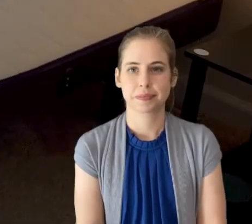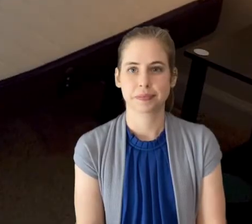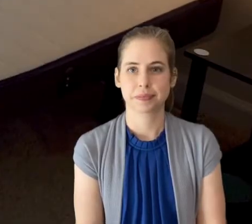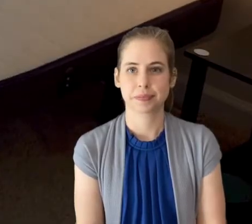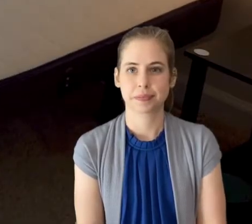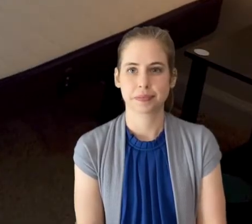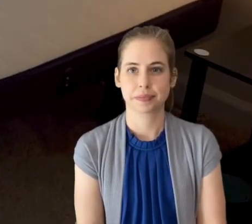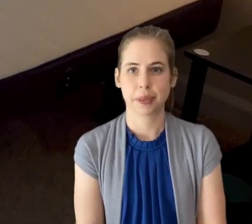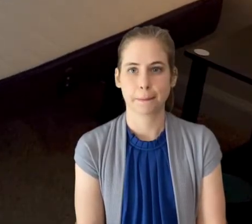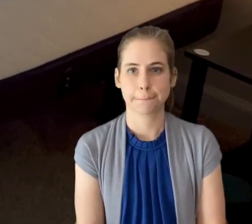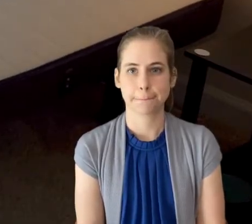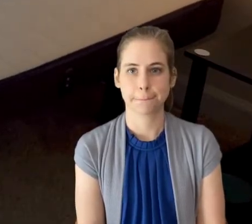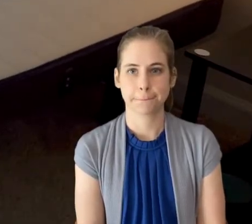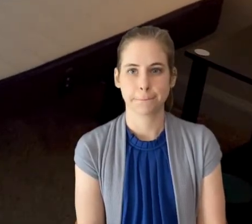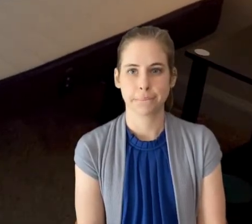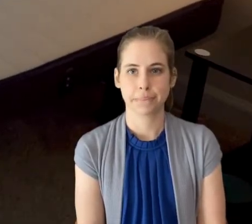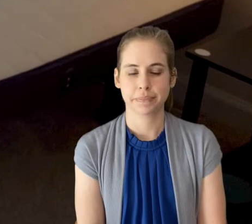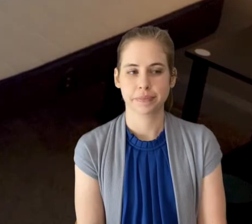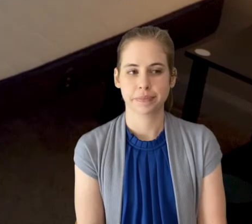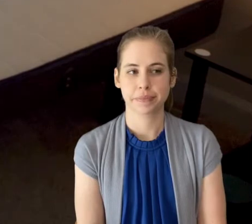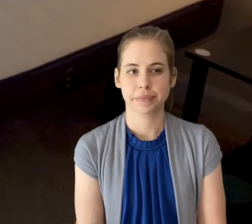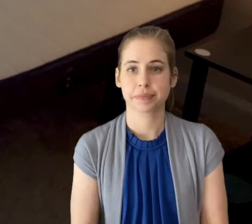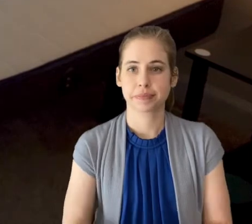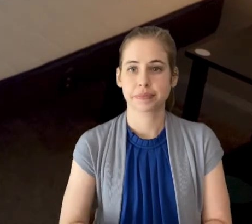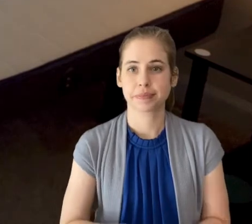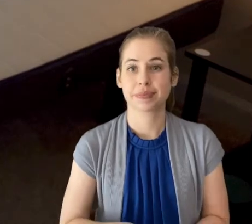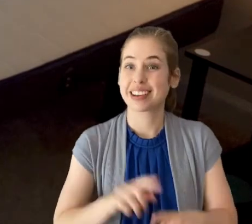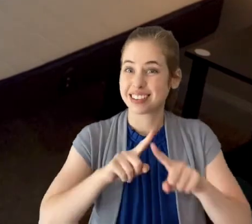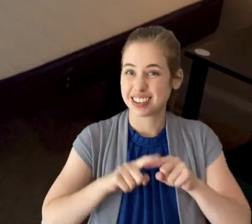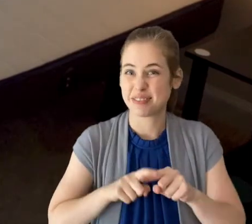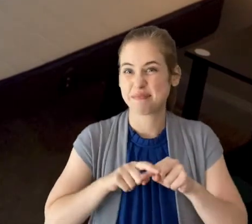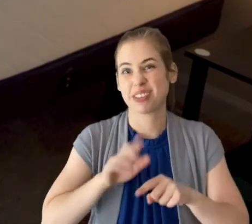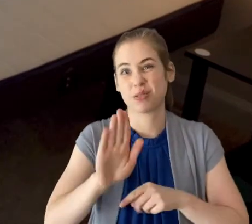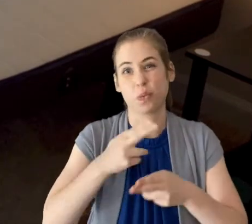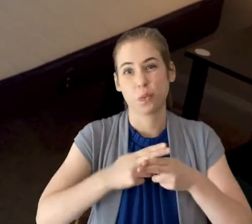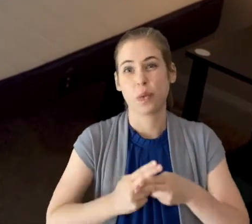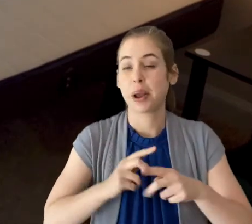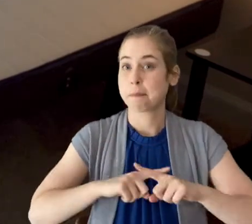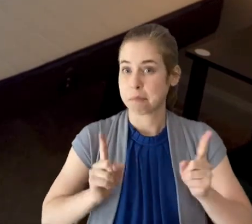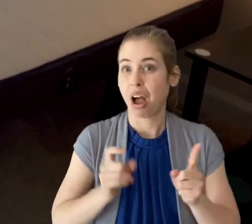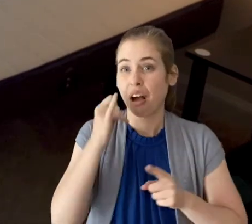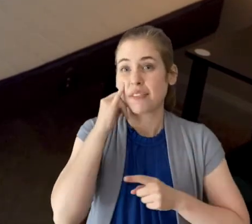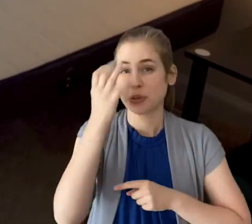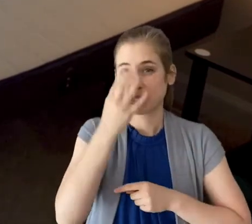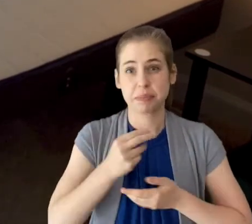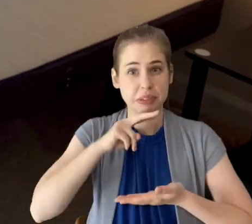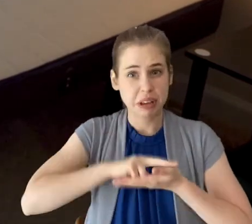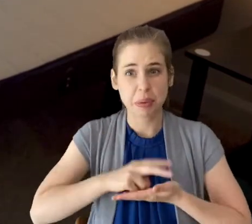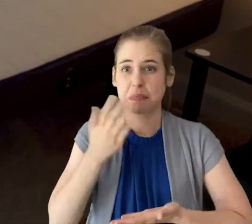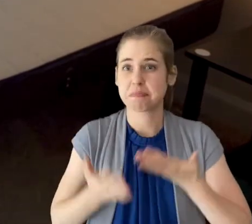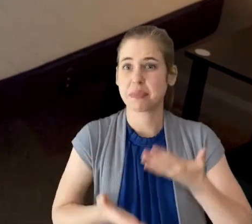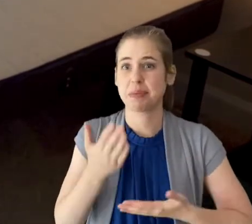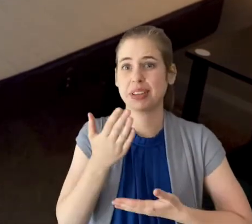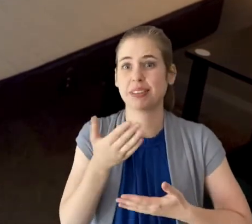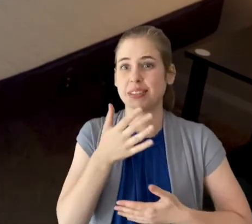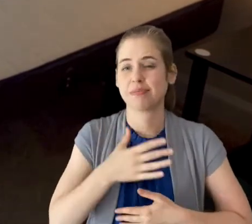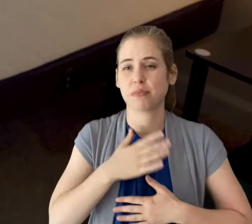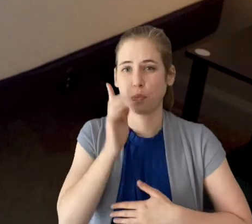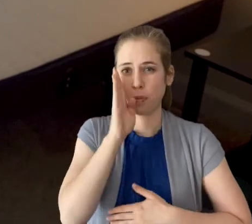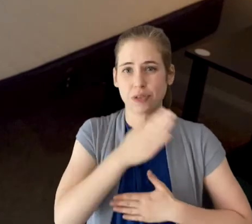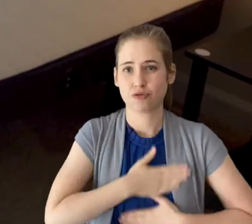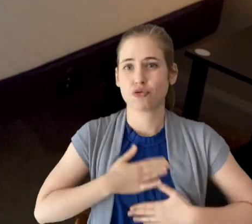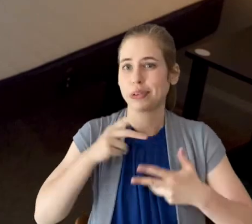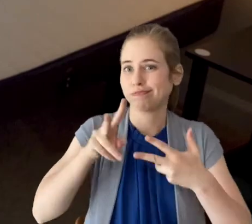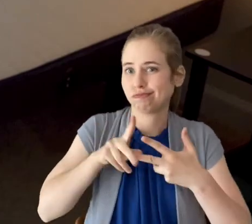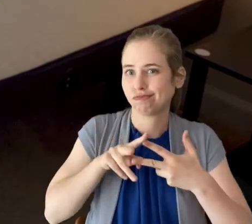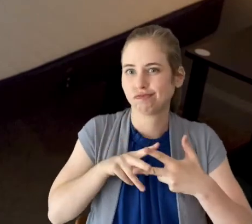Depending on your weight, stomach sleepers could find either the medium or the firm option to be suitable. Lightweight stomach sleepers may benefit most